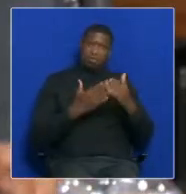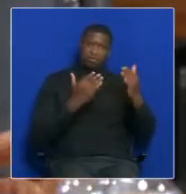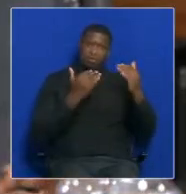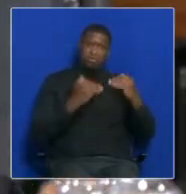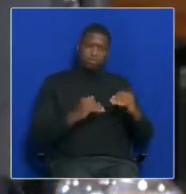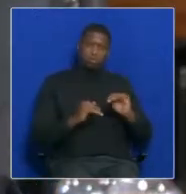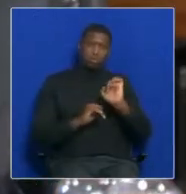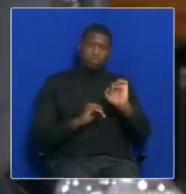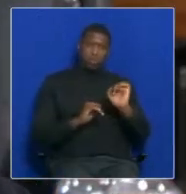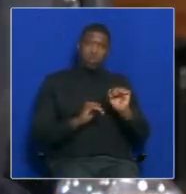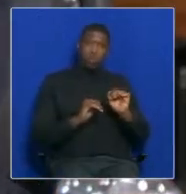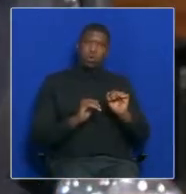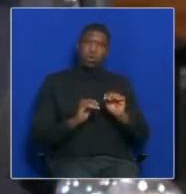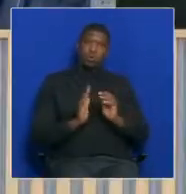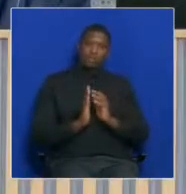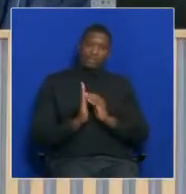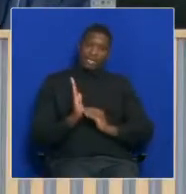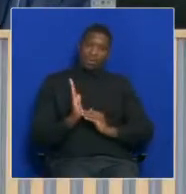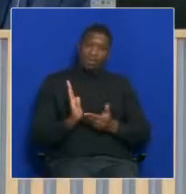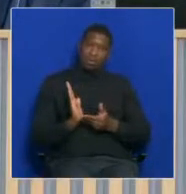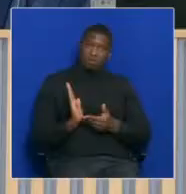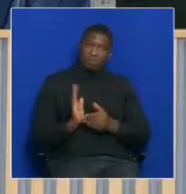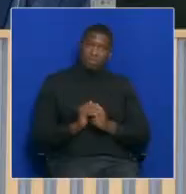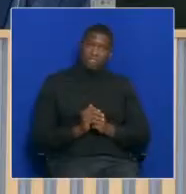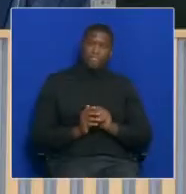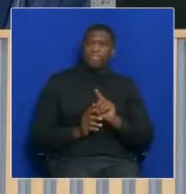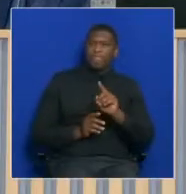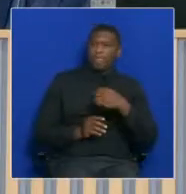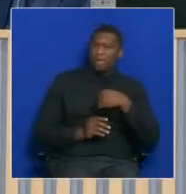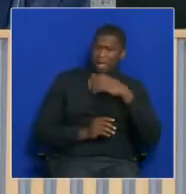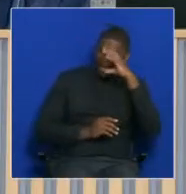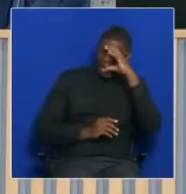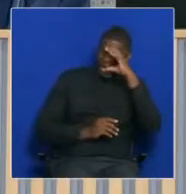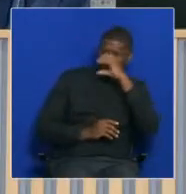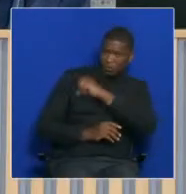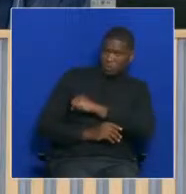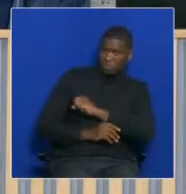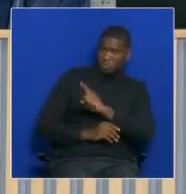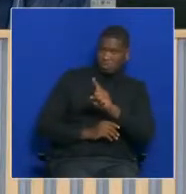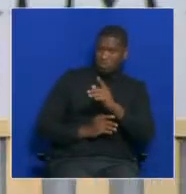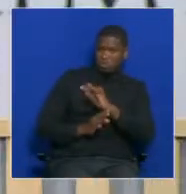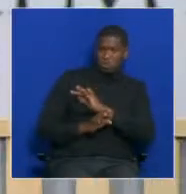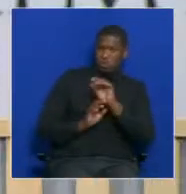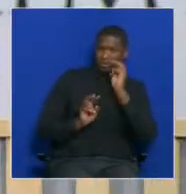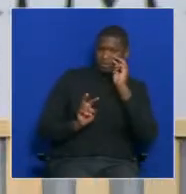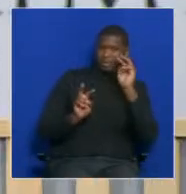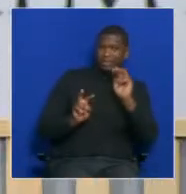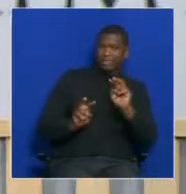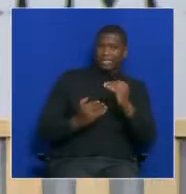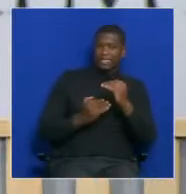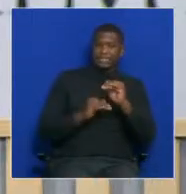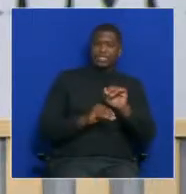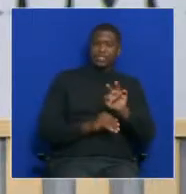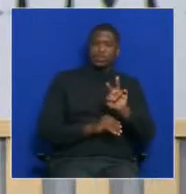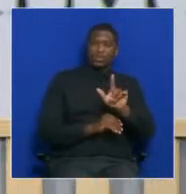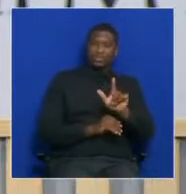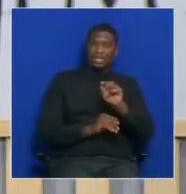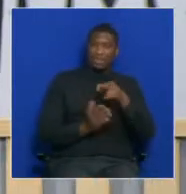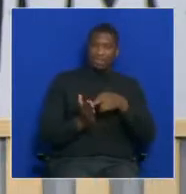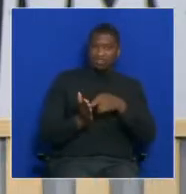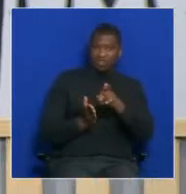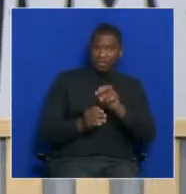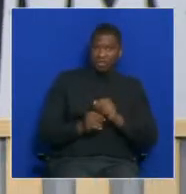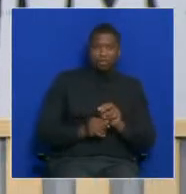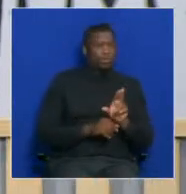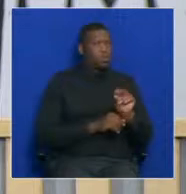Okay. I assume then that you did not see the Section 27 referral. No, I did not see a section.